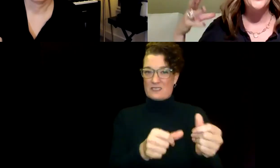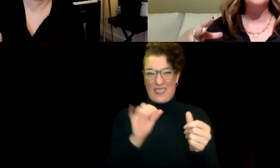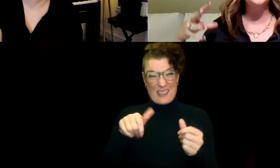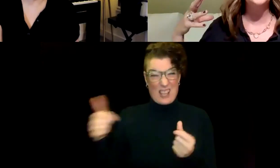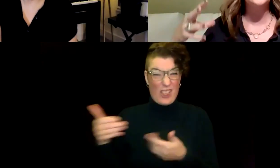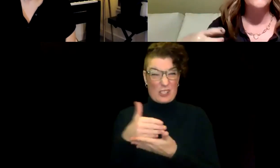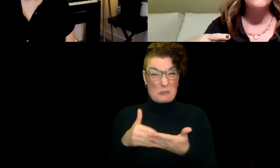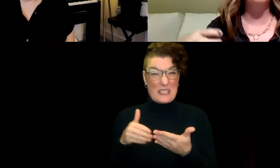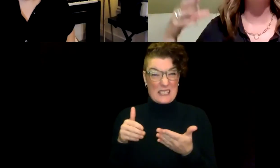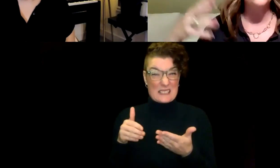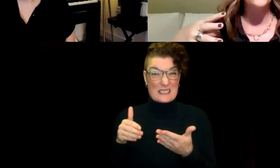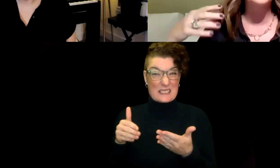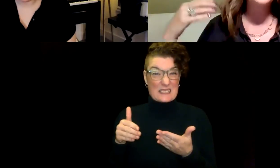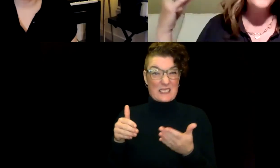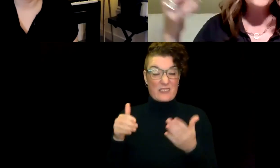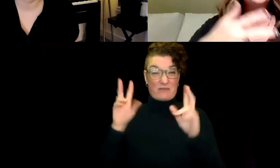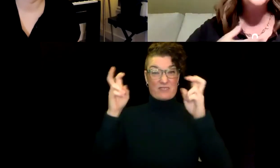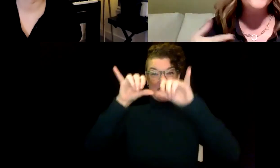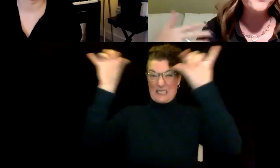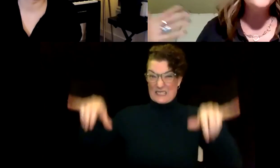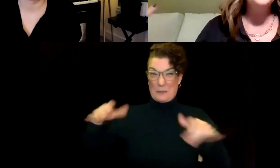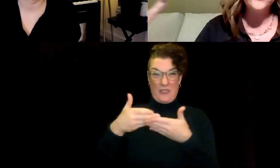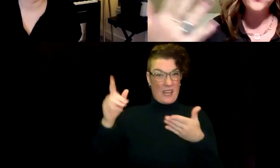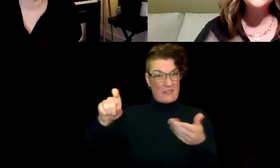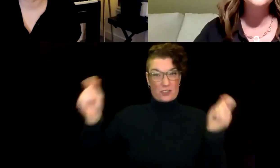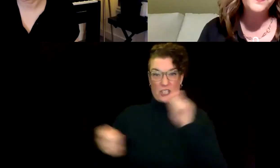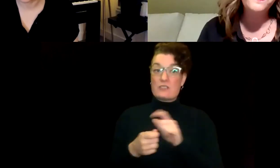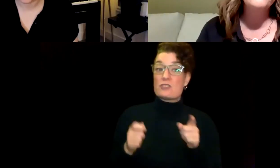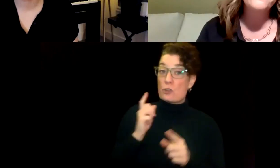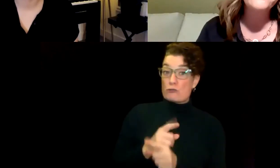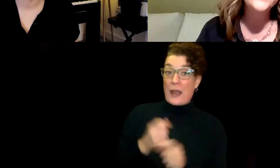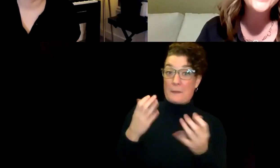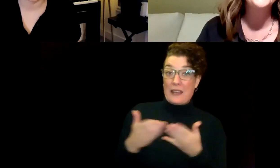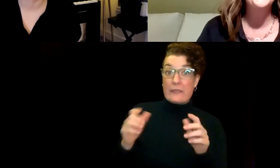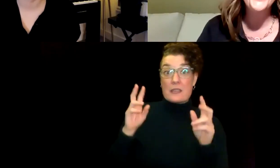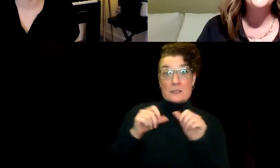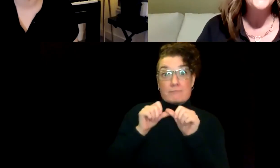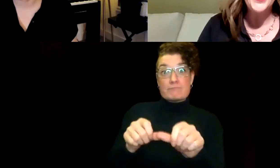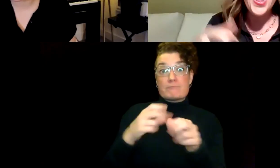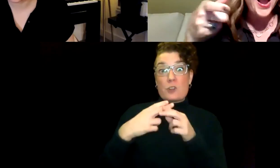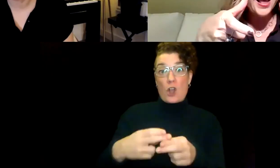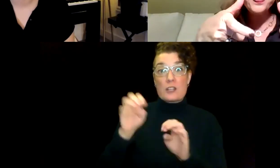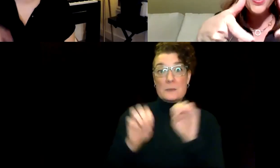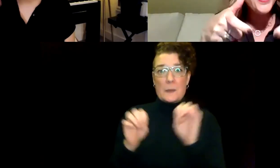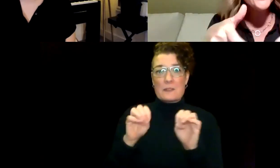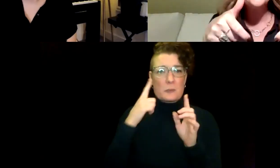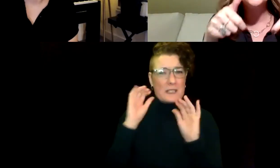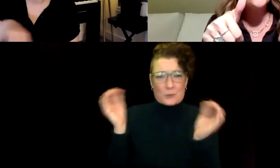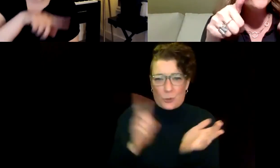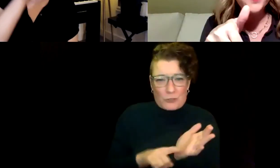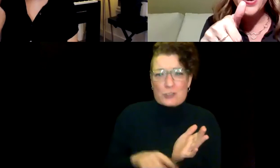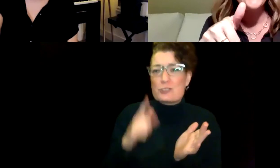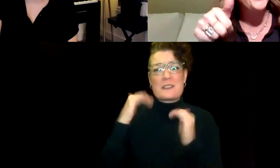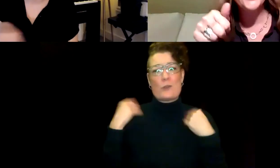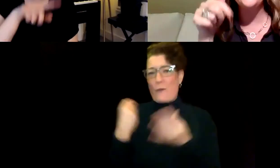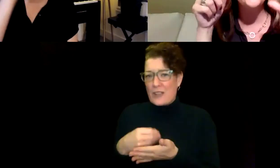will have to solve. And especially because a lot of things remain experimental because they aren't researched, because there's no funding for people who have these conditions. And exactly, and